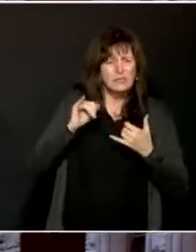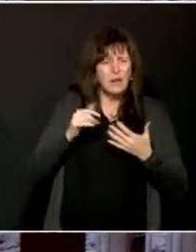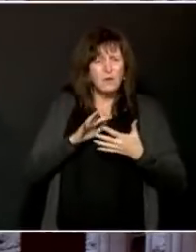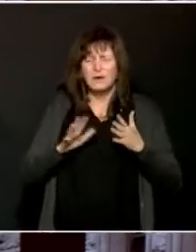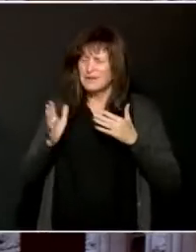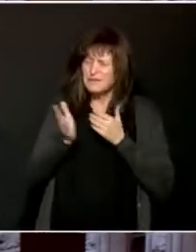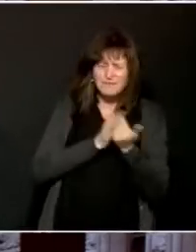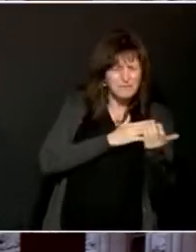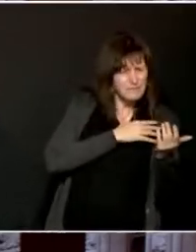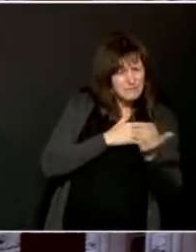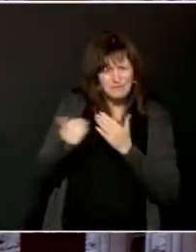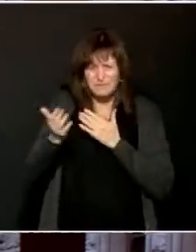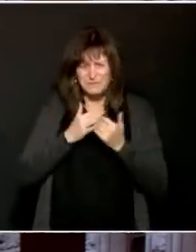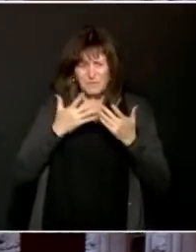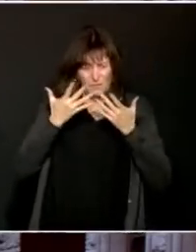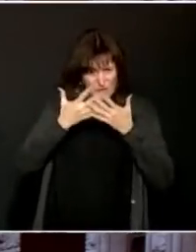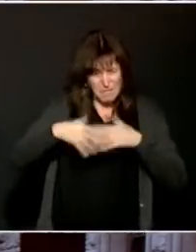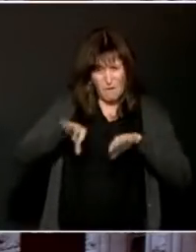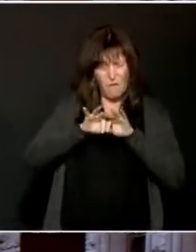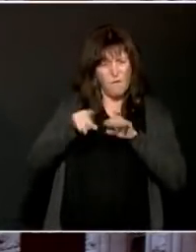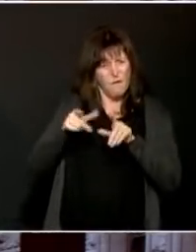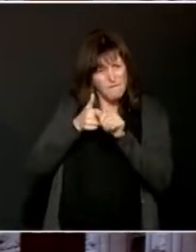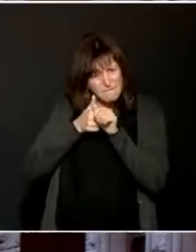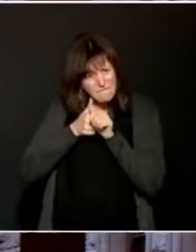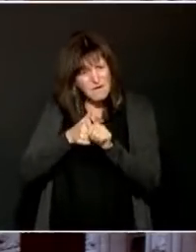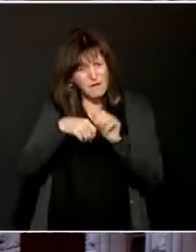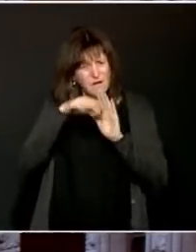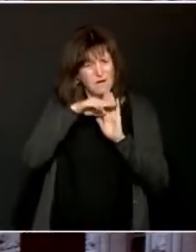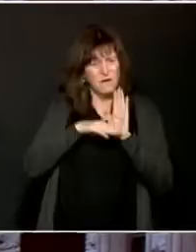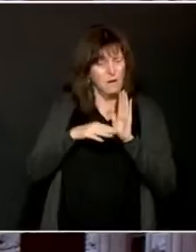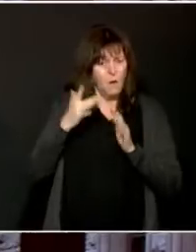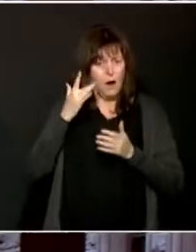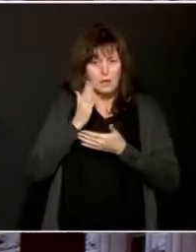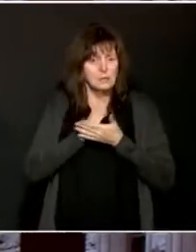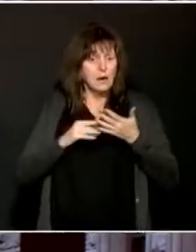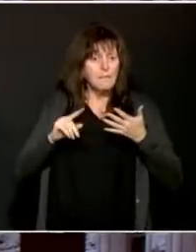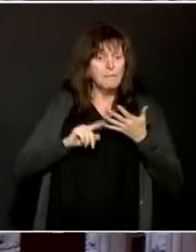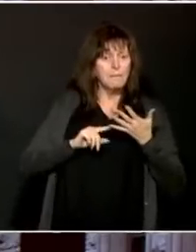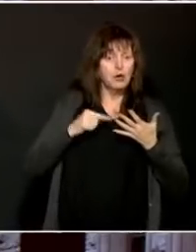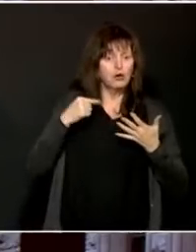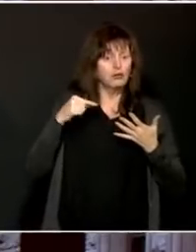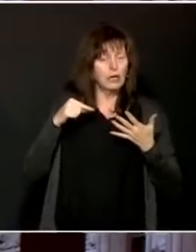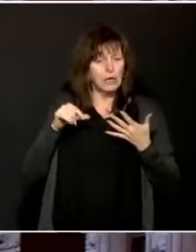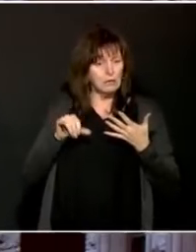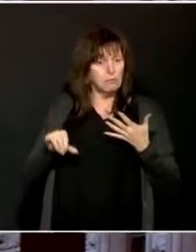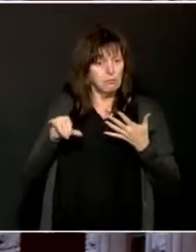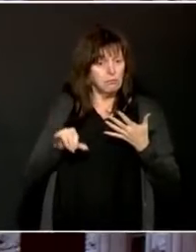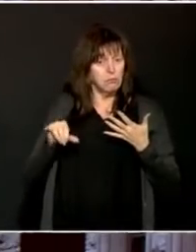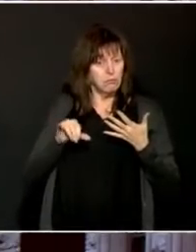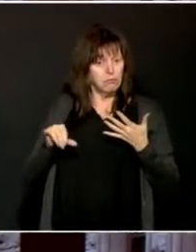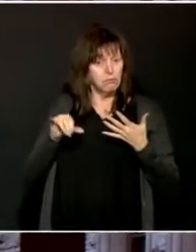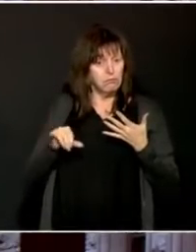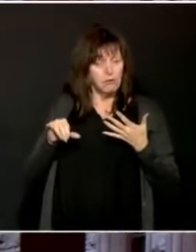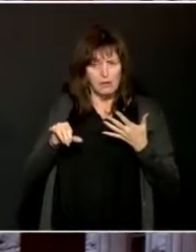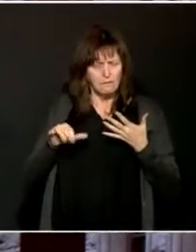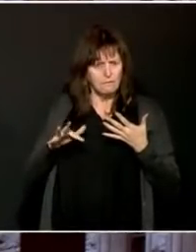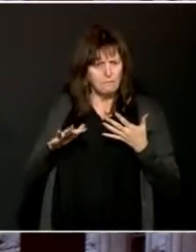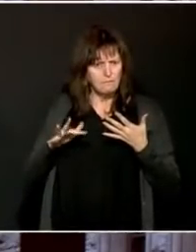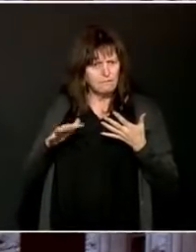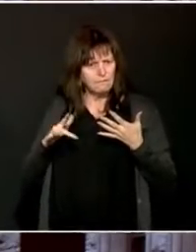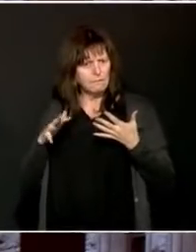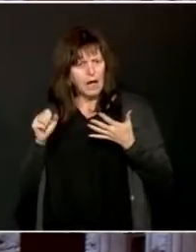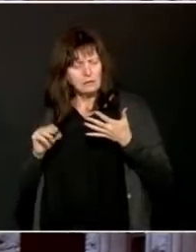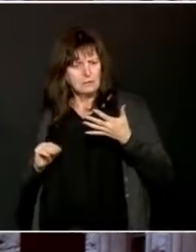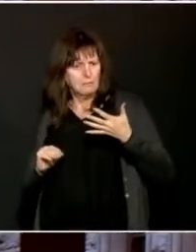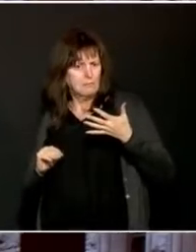seen some of our smaller levels, other ones that have been in green for a while, all of a sudden very quickly, such as Leeds, Grenville, Lanark, go